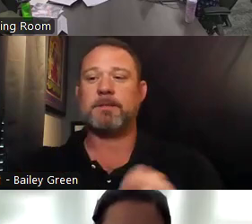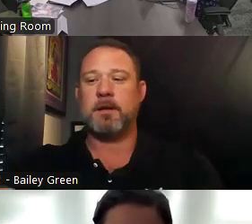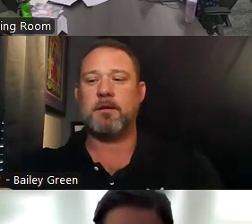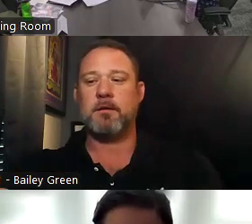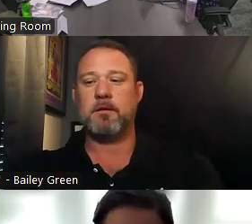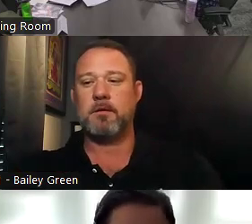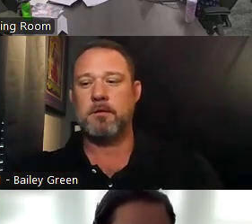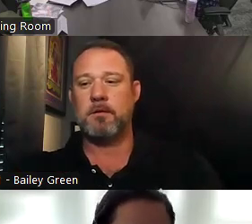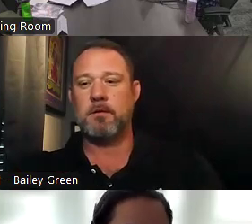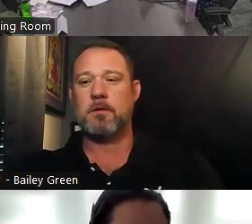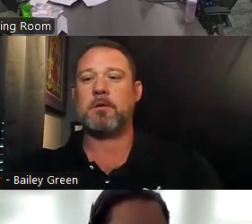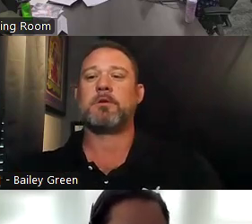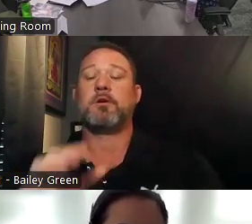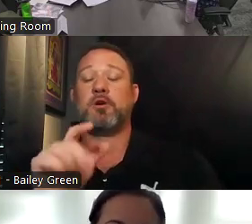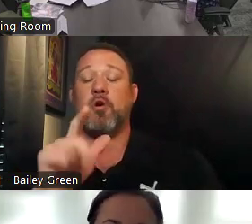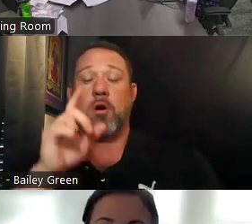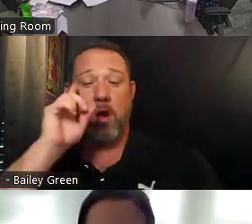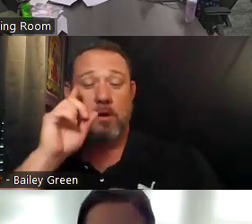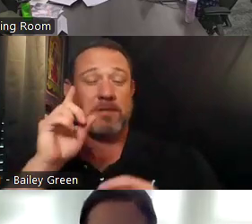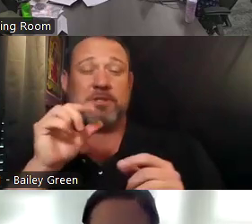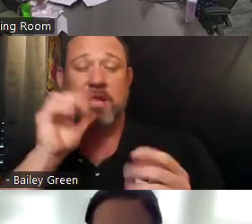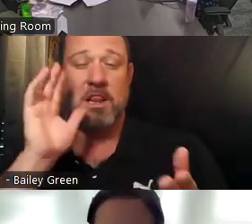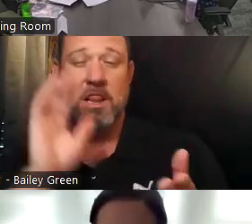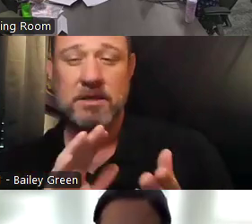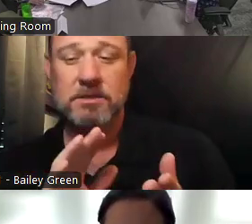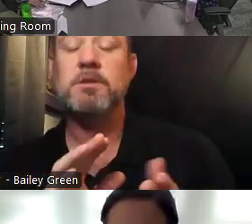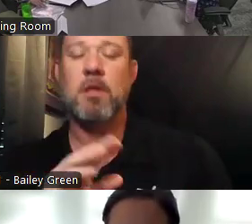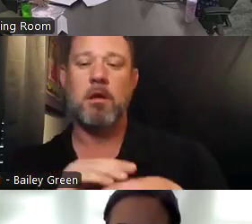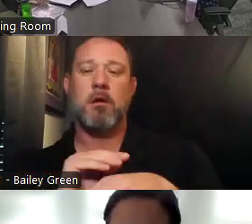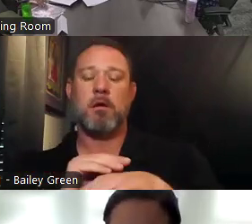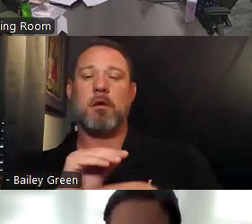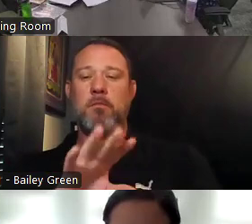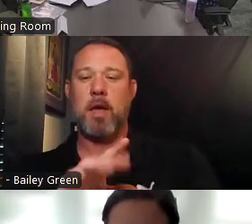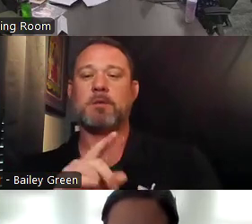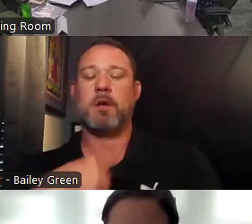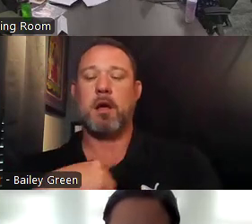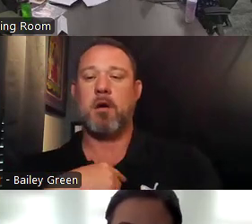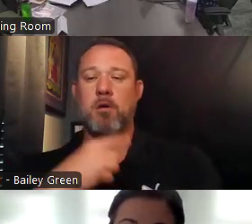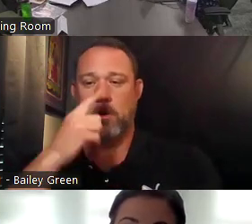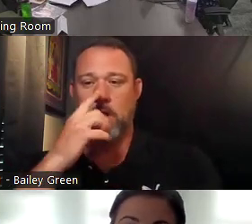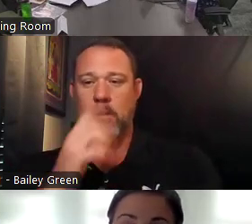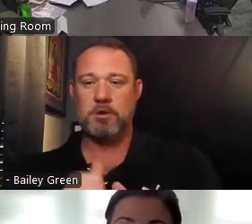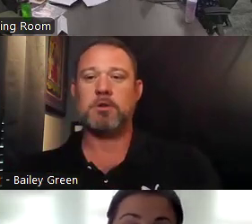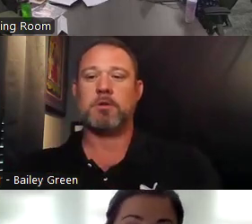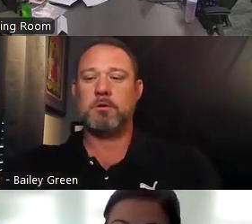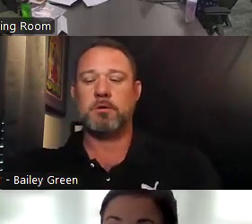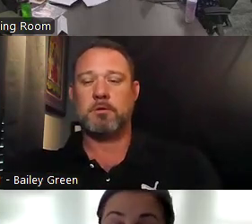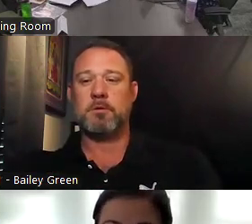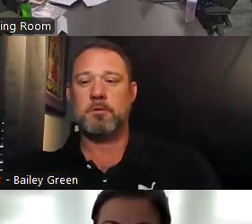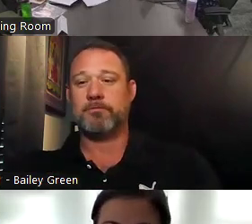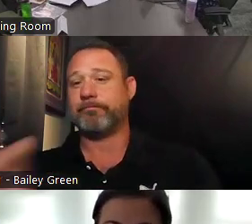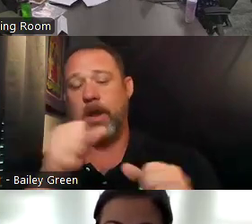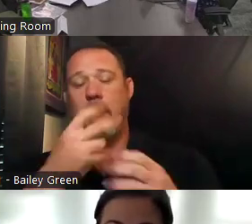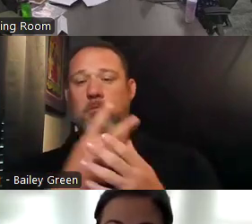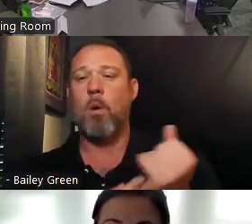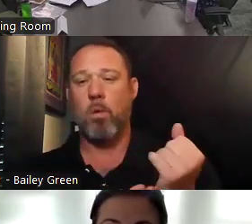in terms of activating your cognition, and that again impacts our cognition. And these things could go both